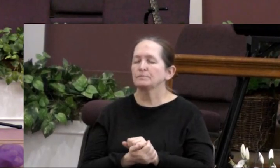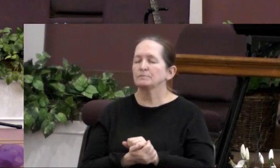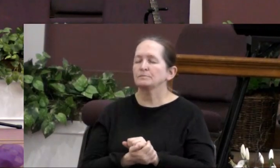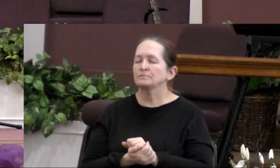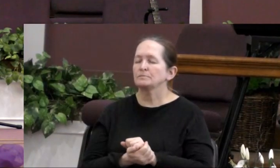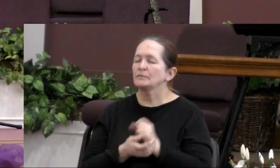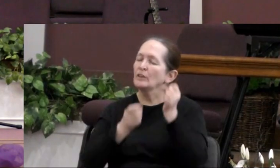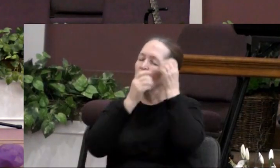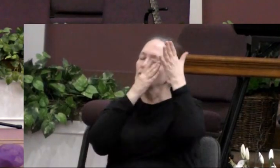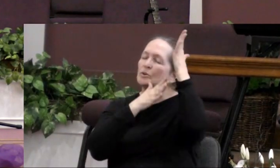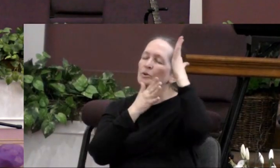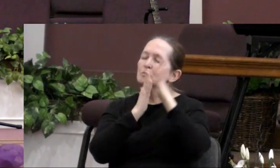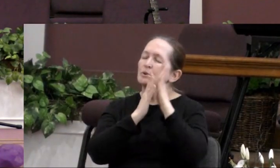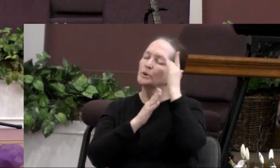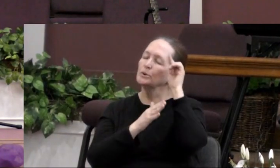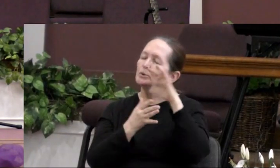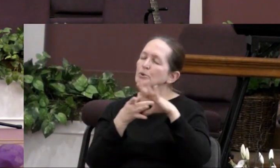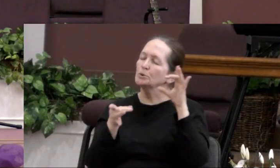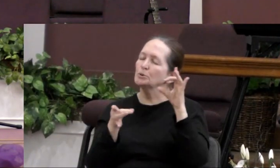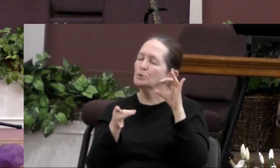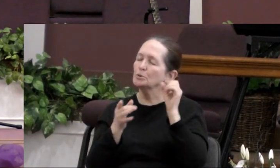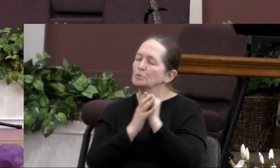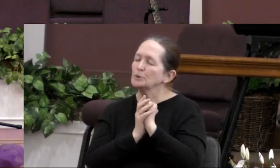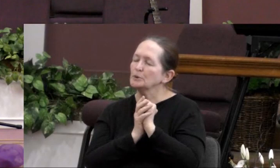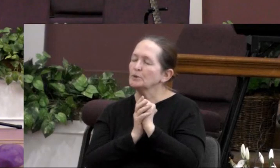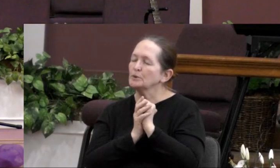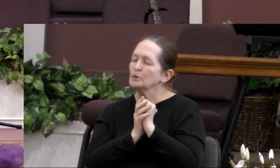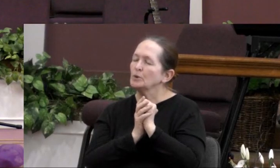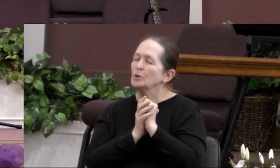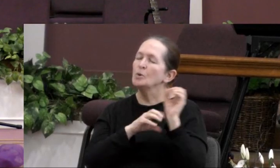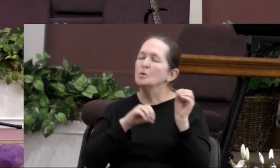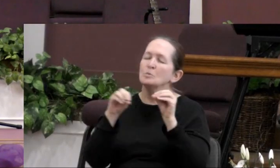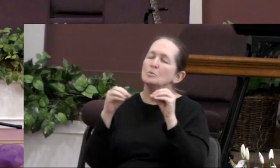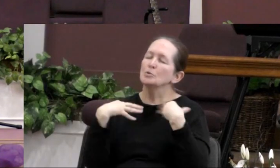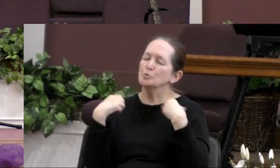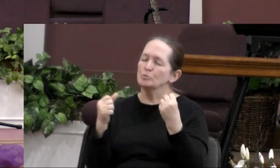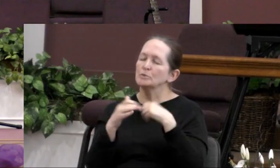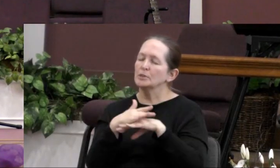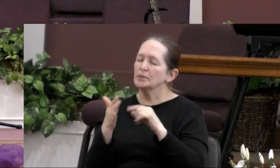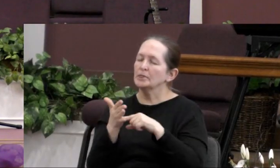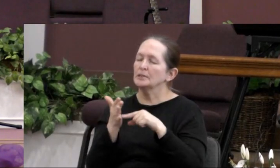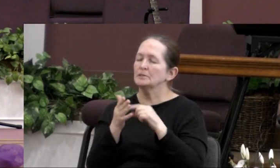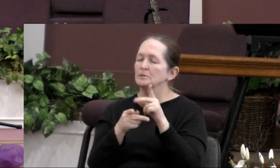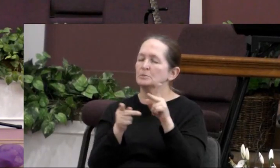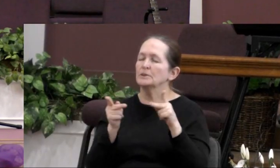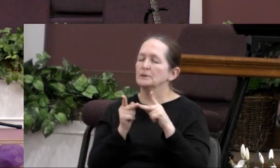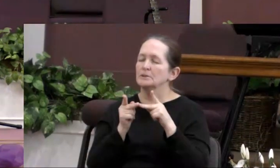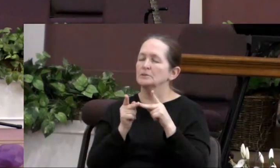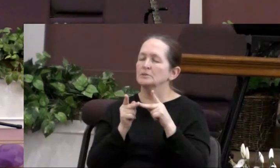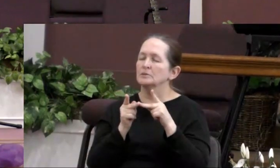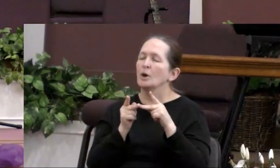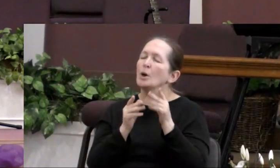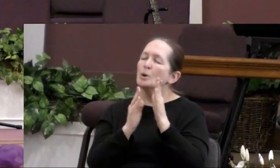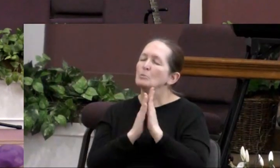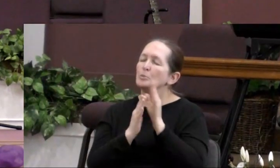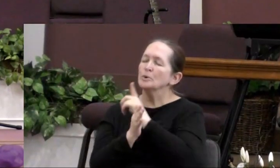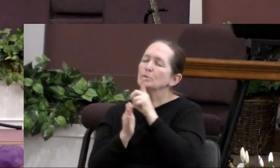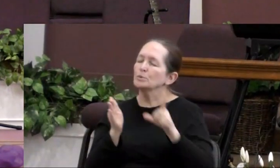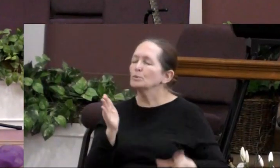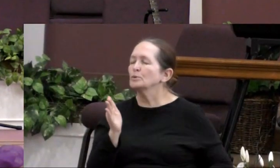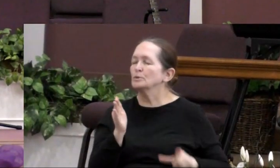Father God, I pray your Spirit would move mightily right now in this place. I pray, Lord,